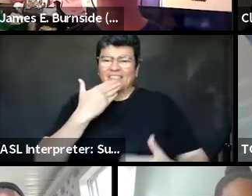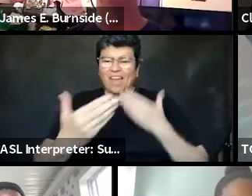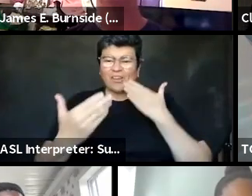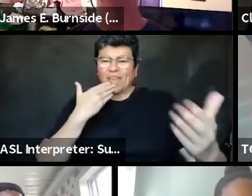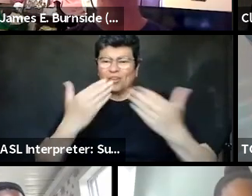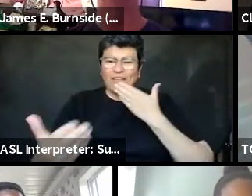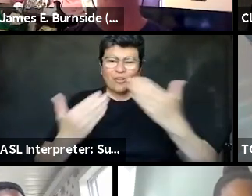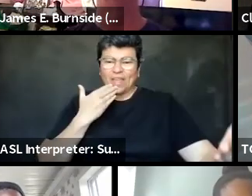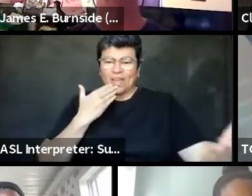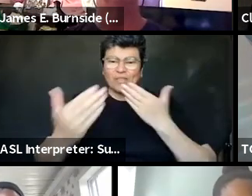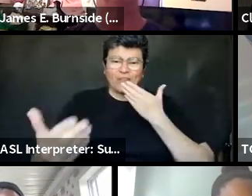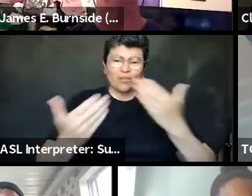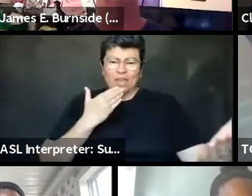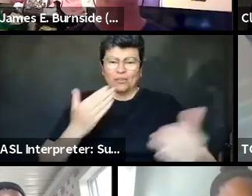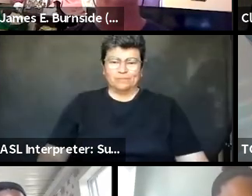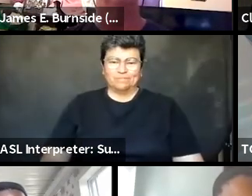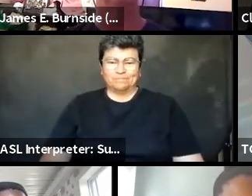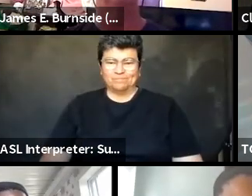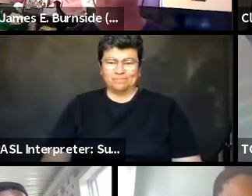Woo-hoo-hoo.